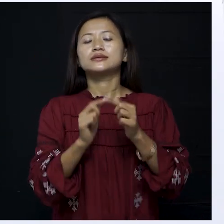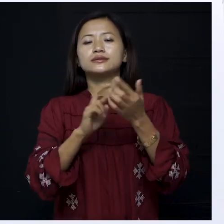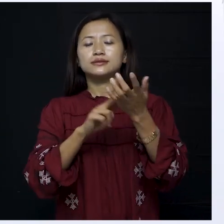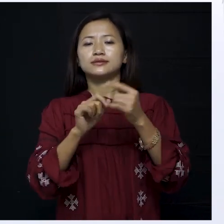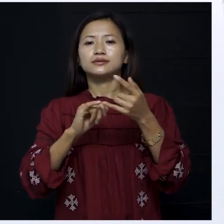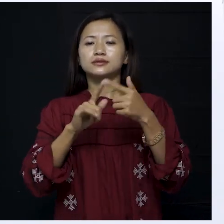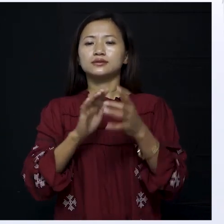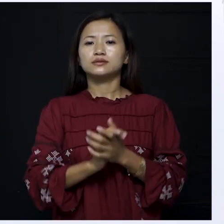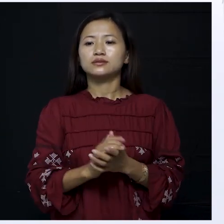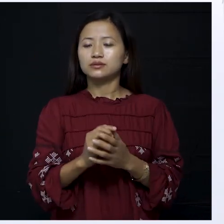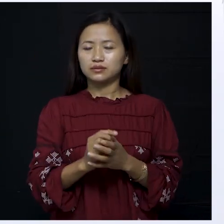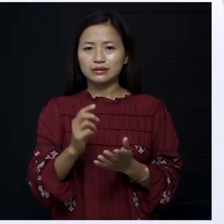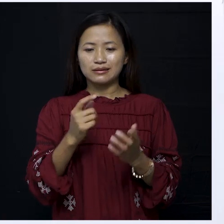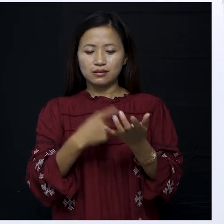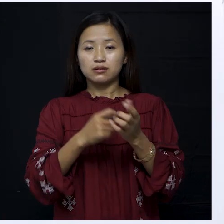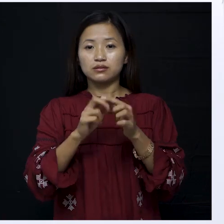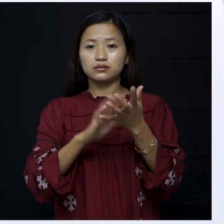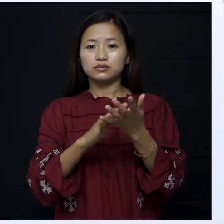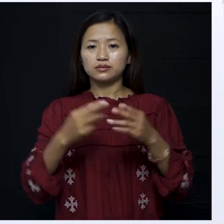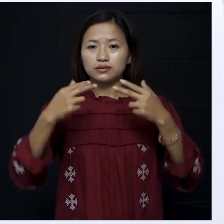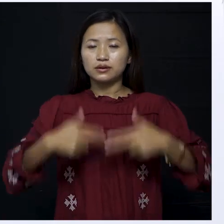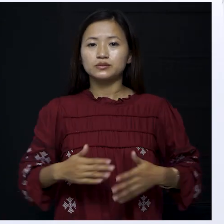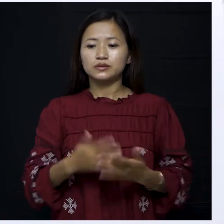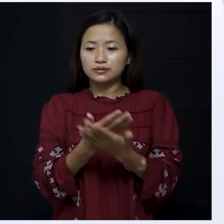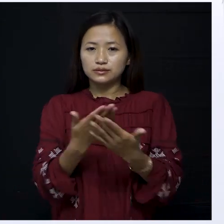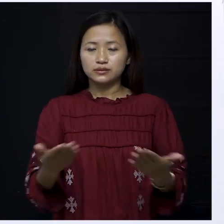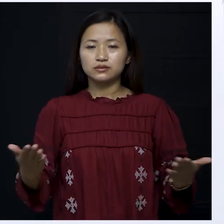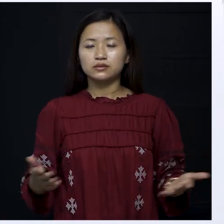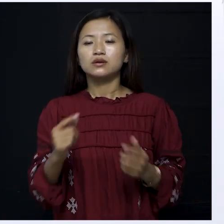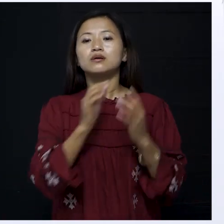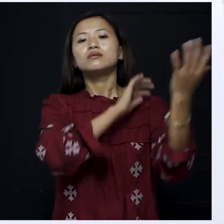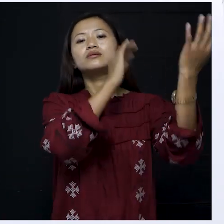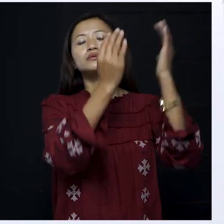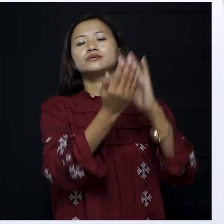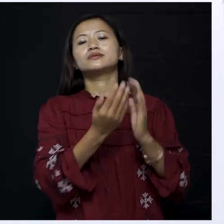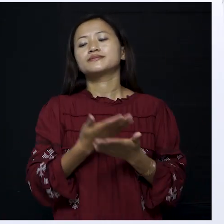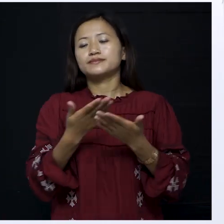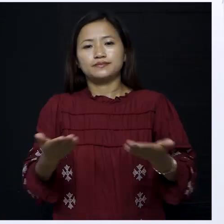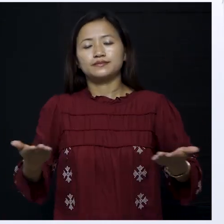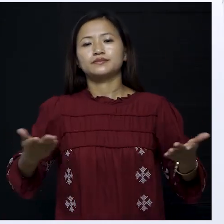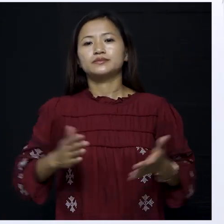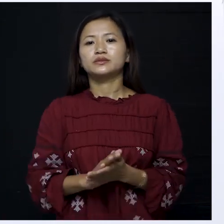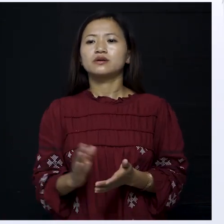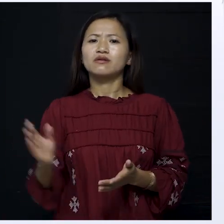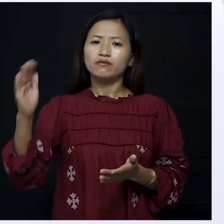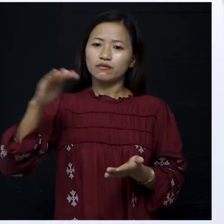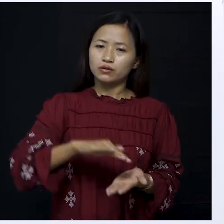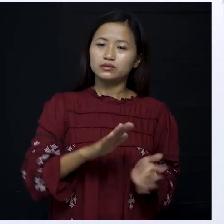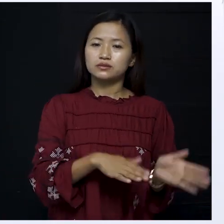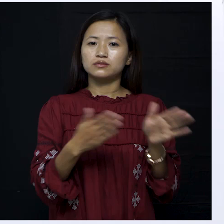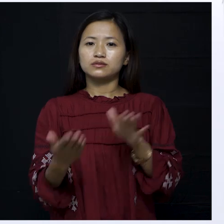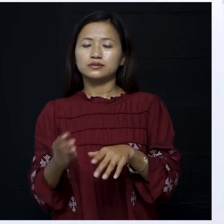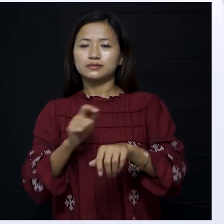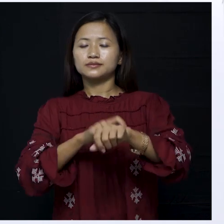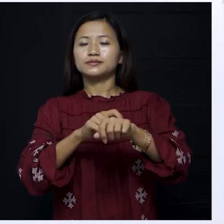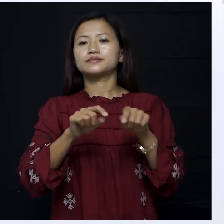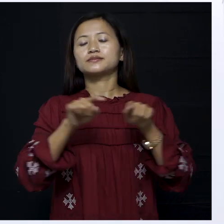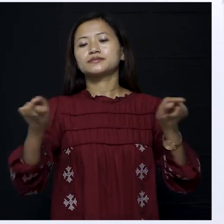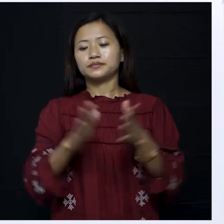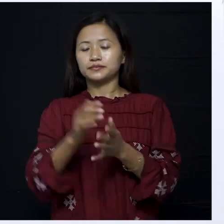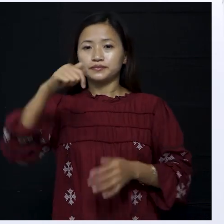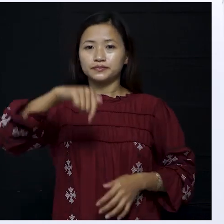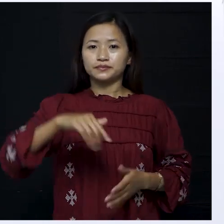to recurring events or habitual things or universal things. So that falls under our timeline of present.